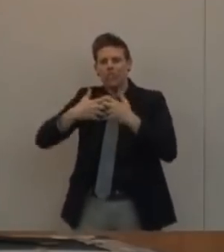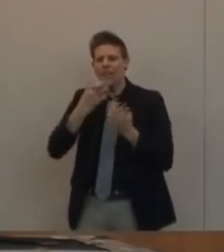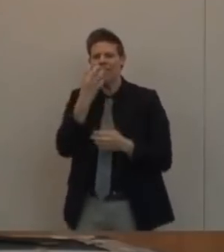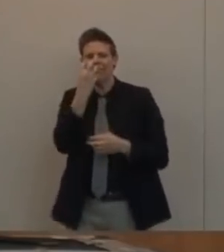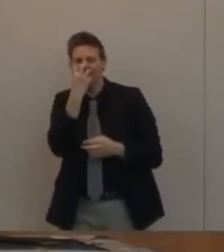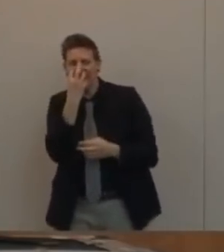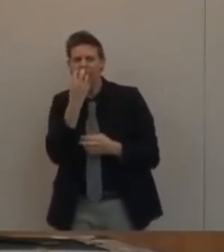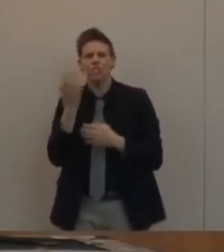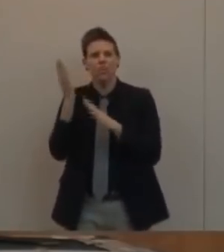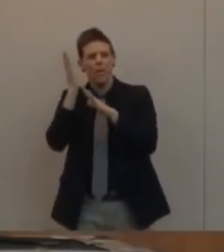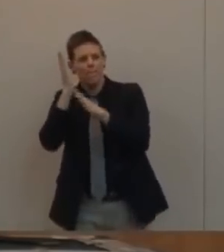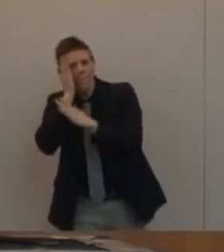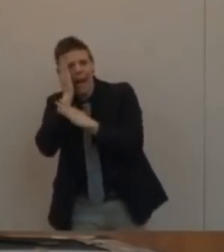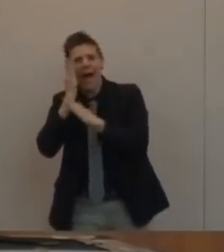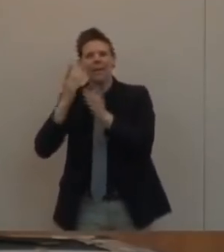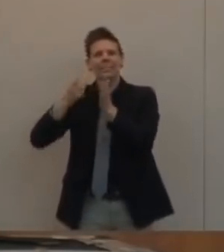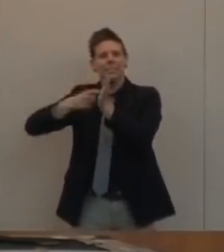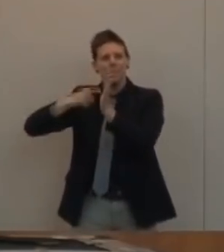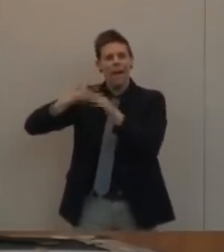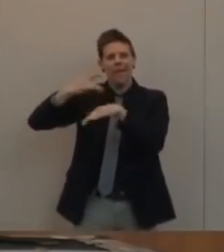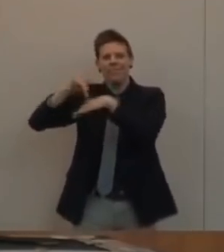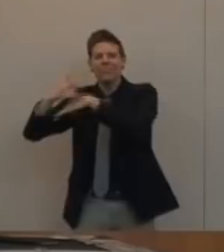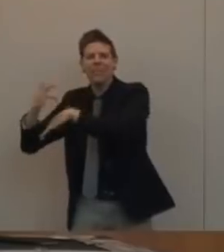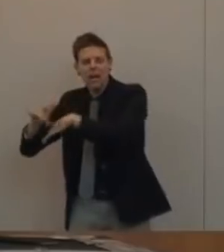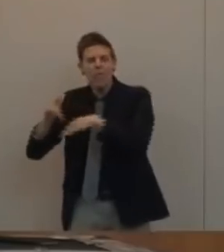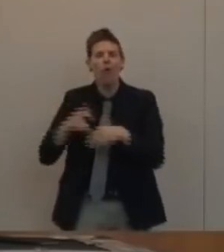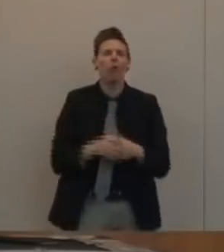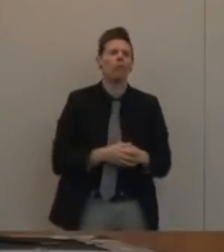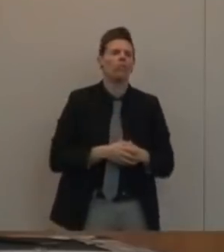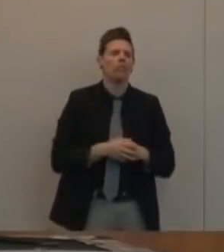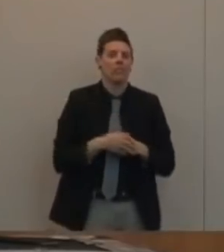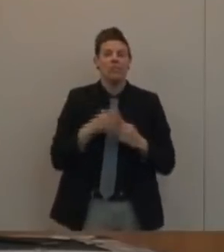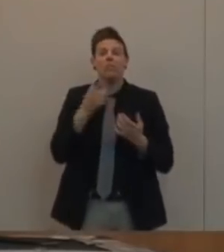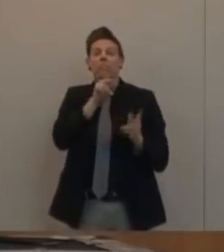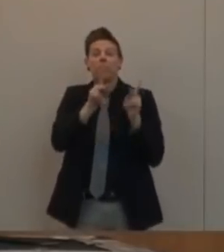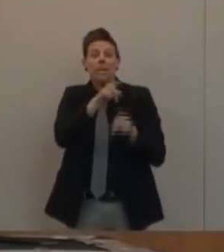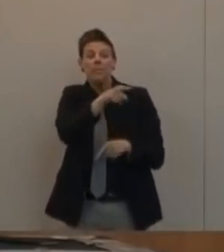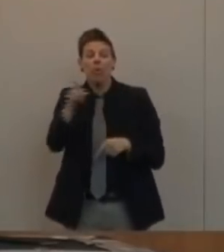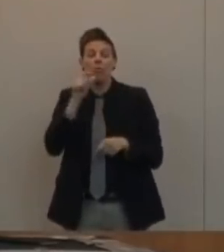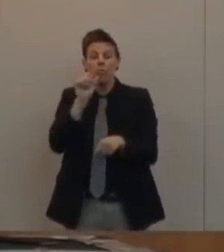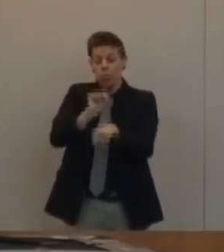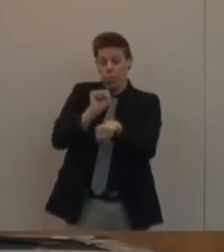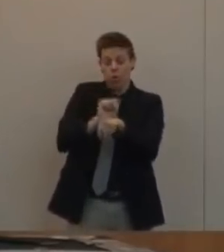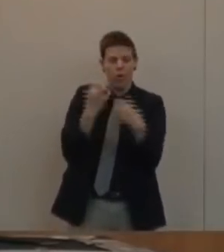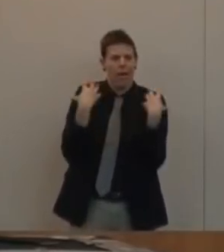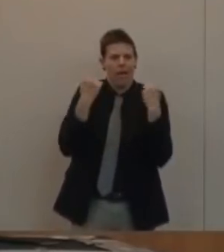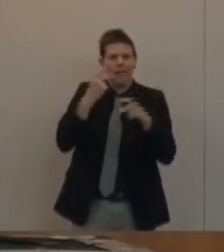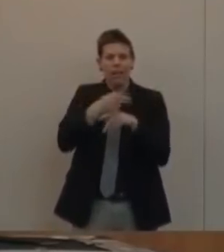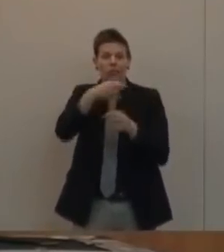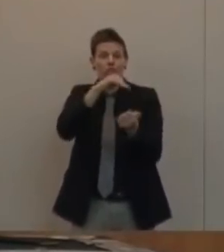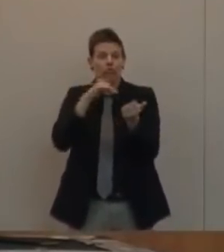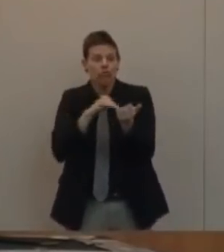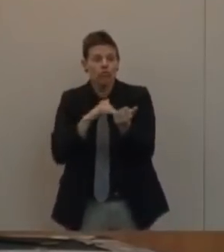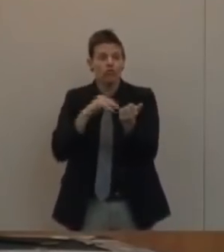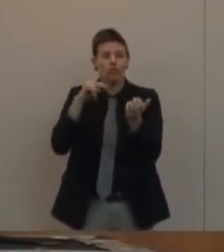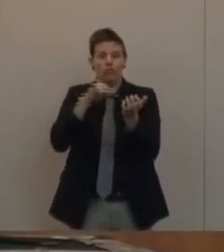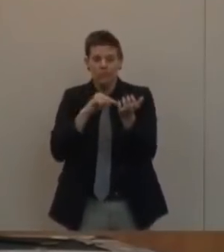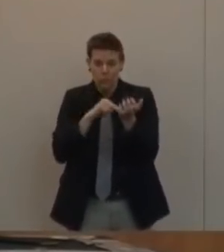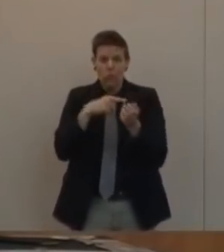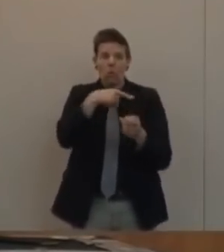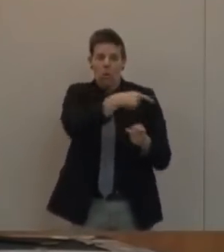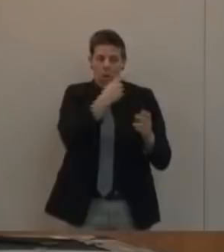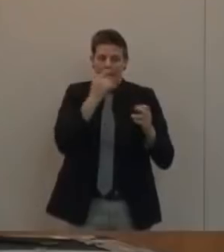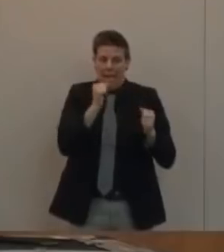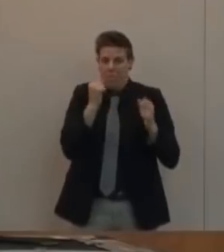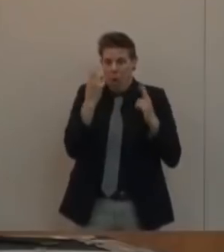healthcare workers to meet a surge or a peak. The only way I can do it, and we're still getting ventilators, we just got